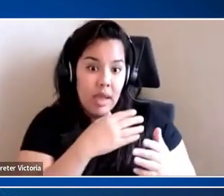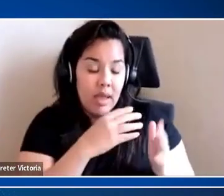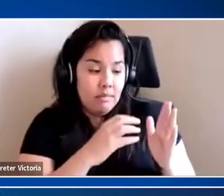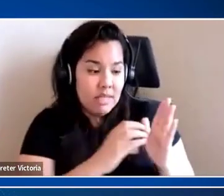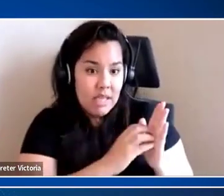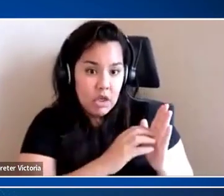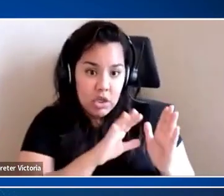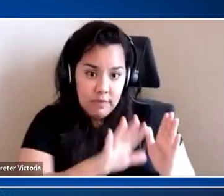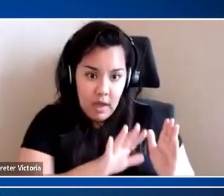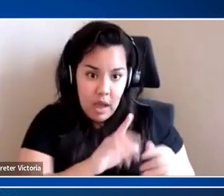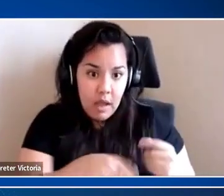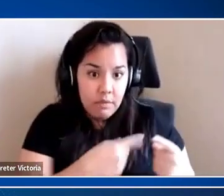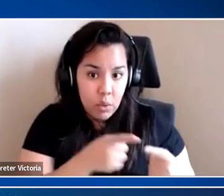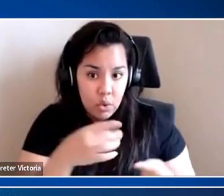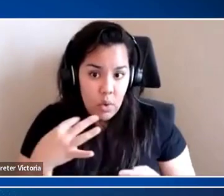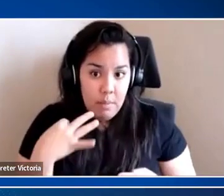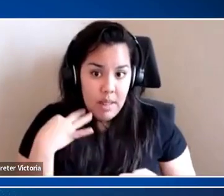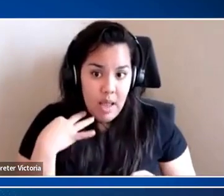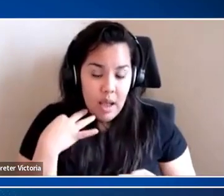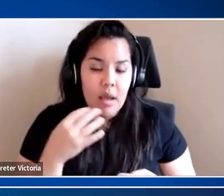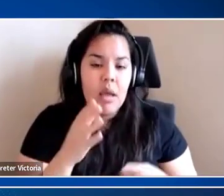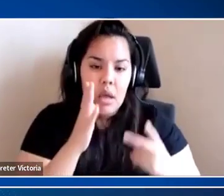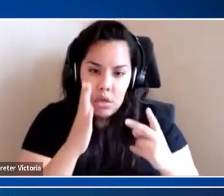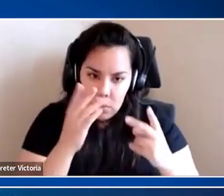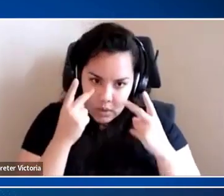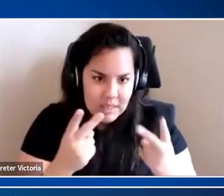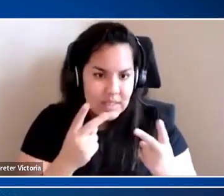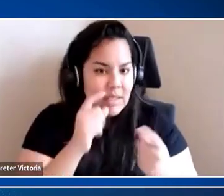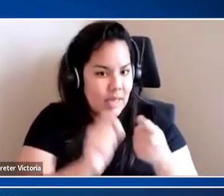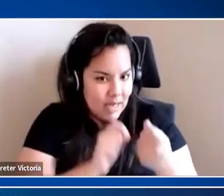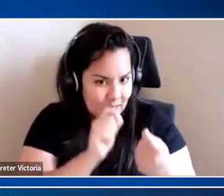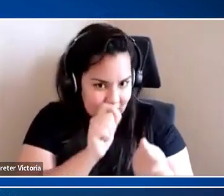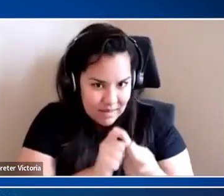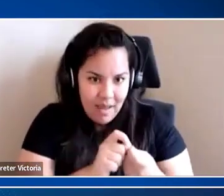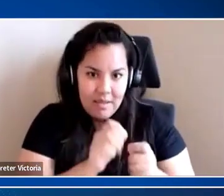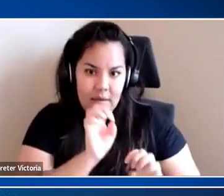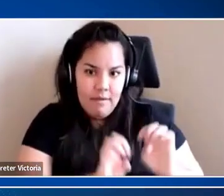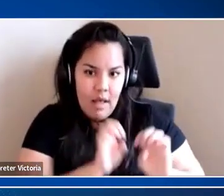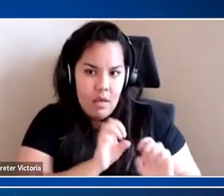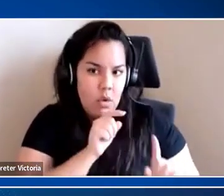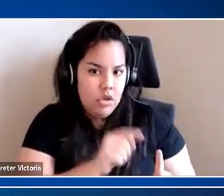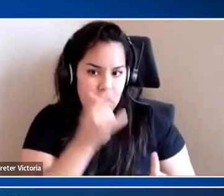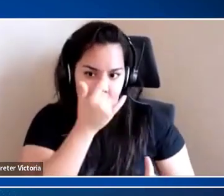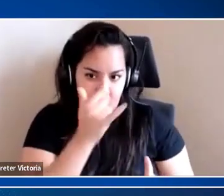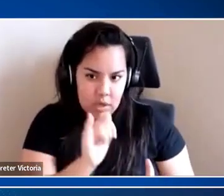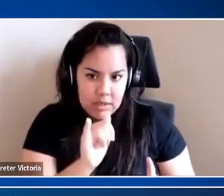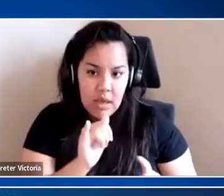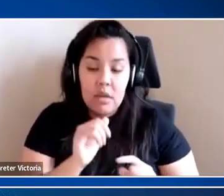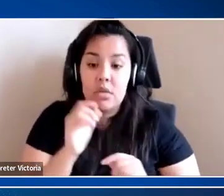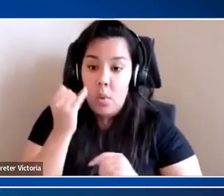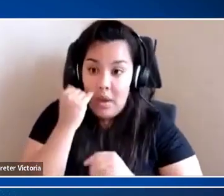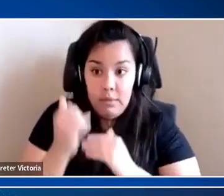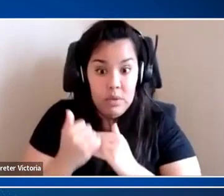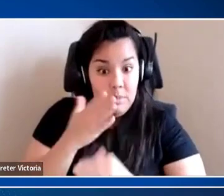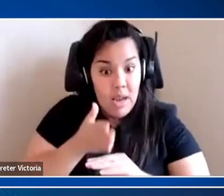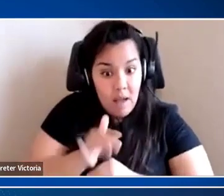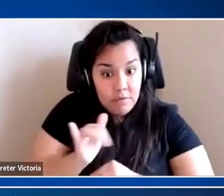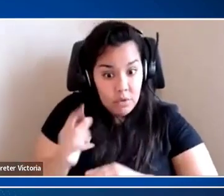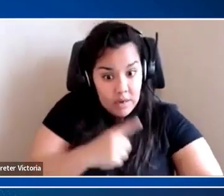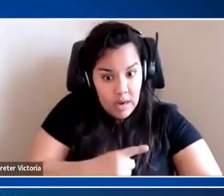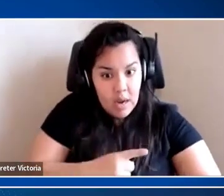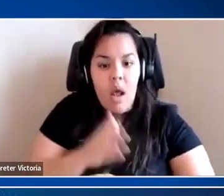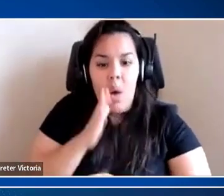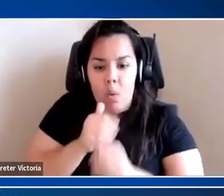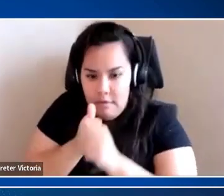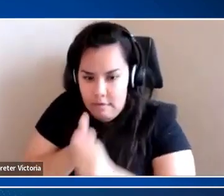when you're applying, and you will see exactly how it's evaluated. So the resubmission, if it comes after the state, will be evaluated under the